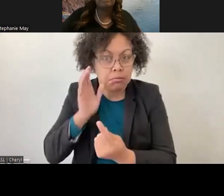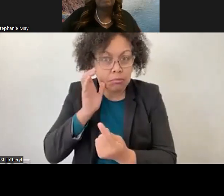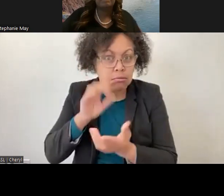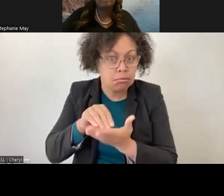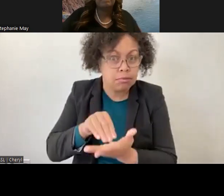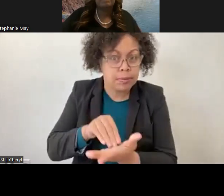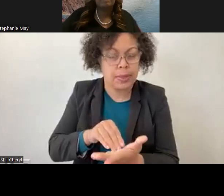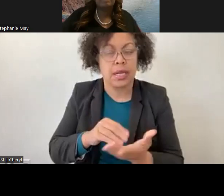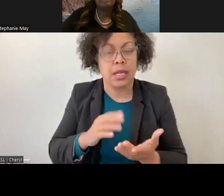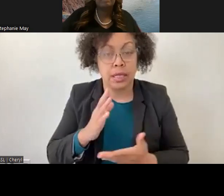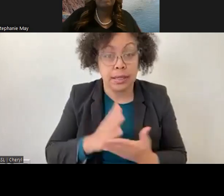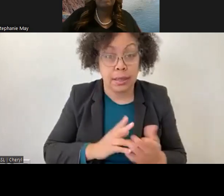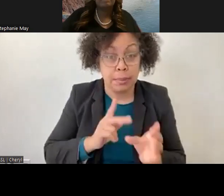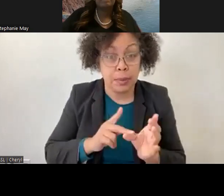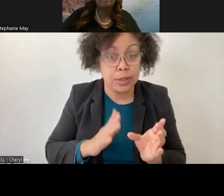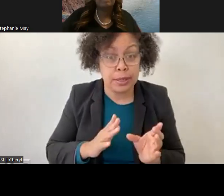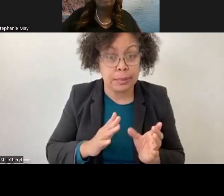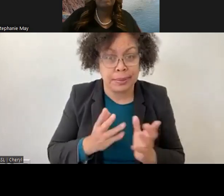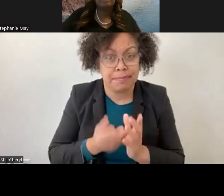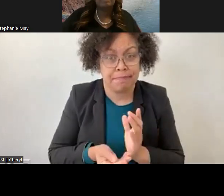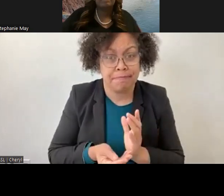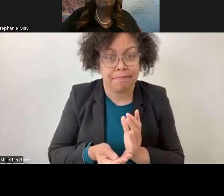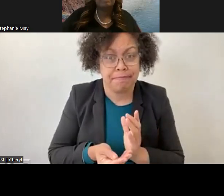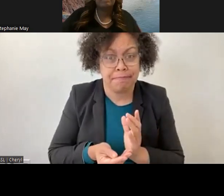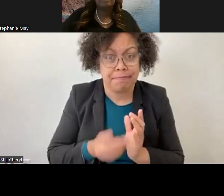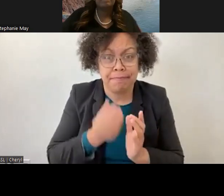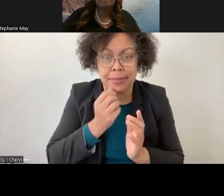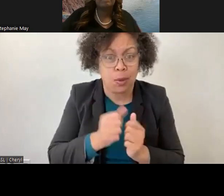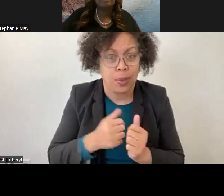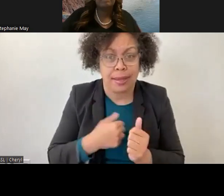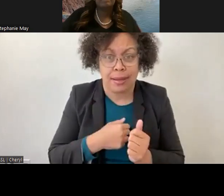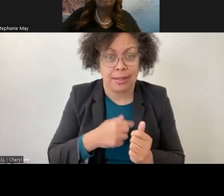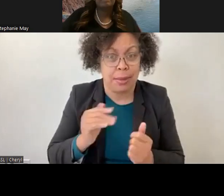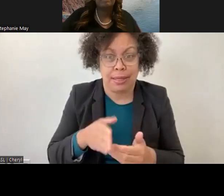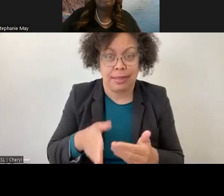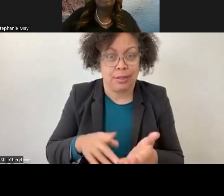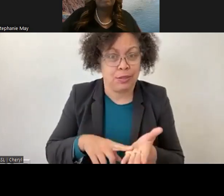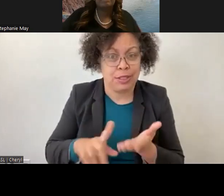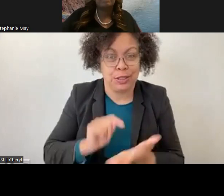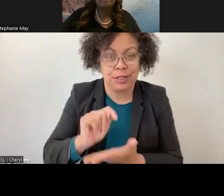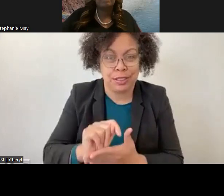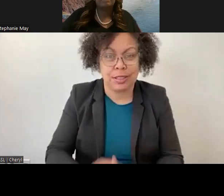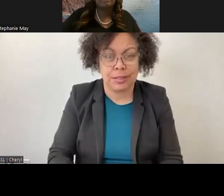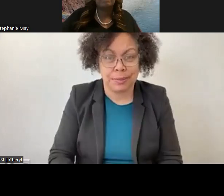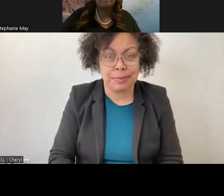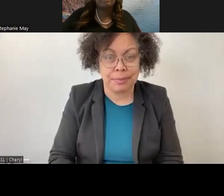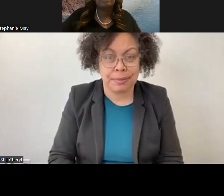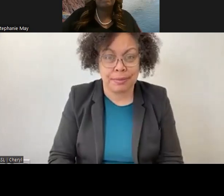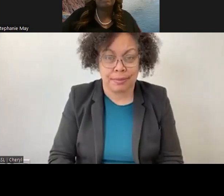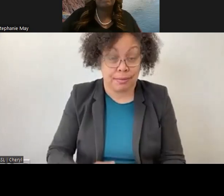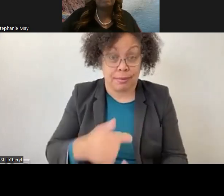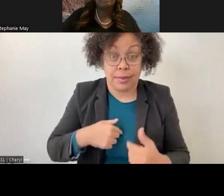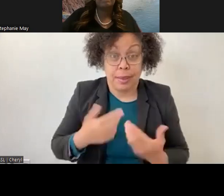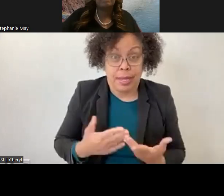were participants who were no longer with us. And being a part of the team that did the